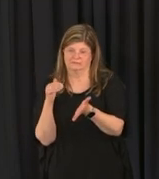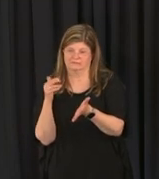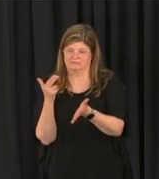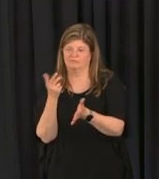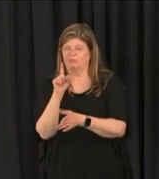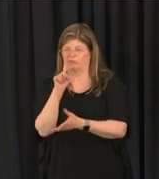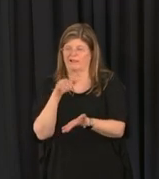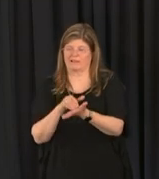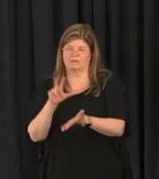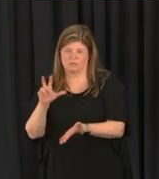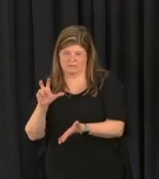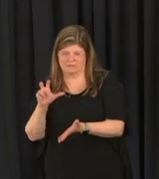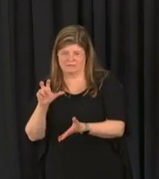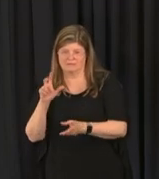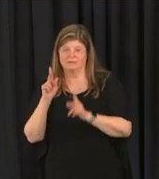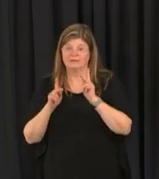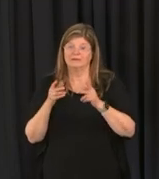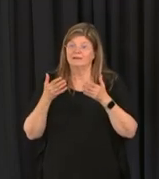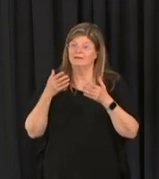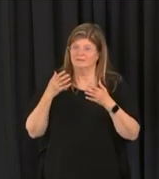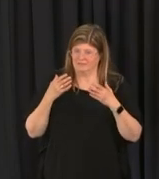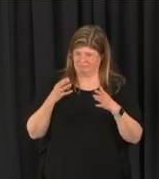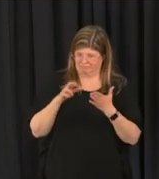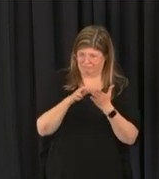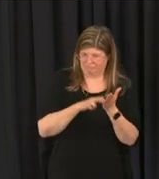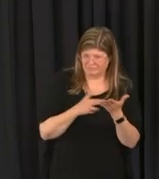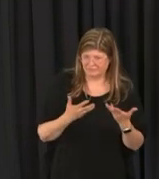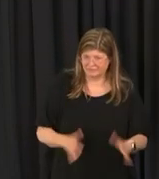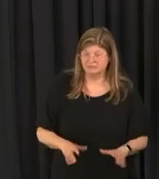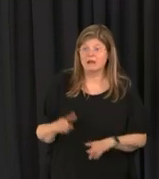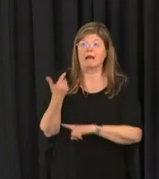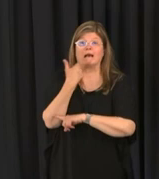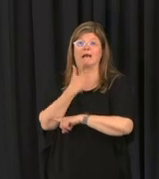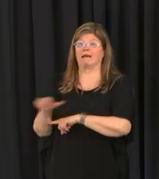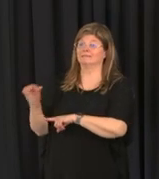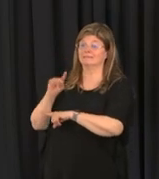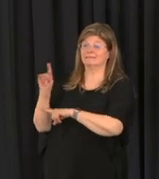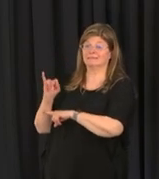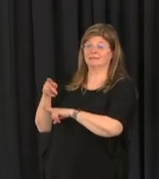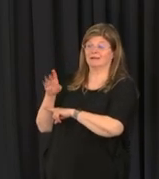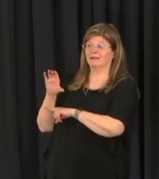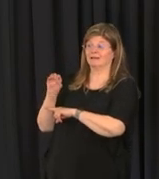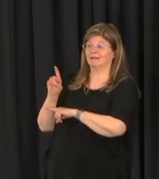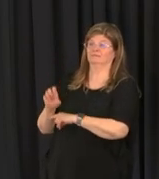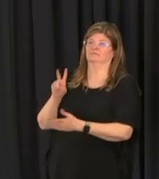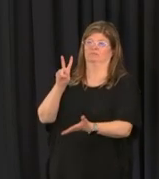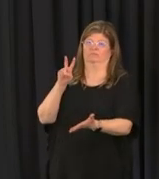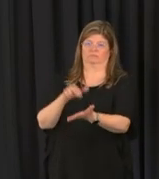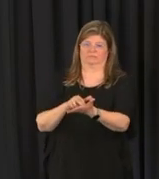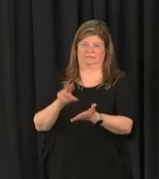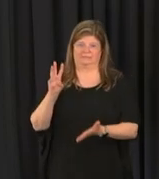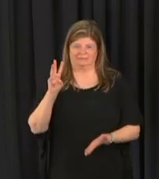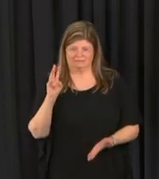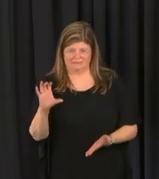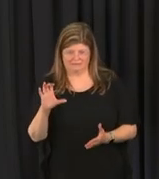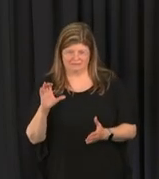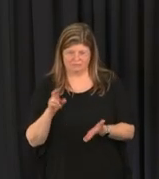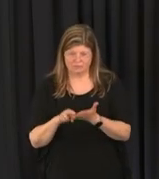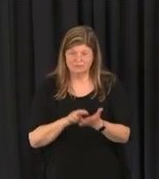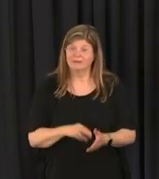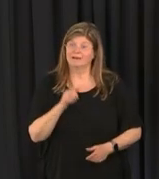65-year-olds from any DC zip code are just over 2,600 registrations.